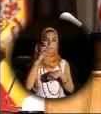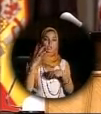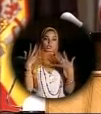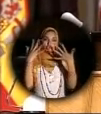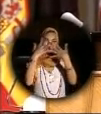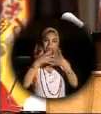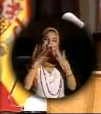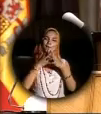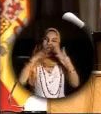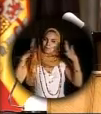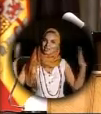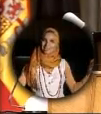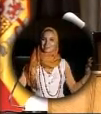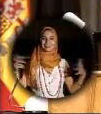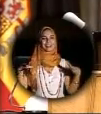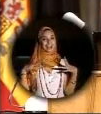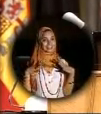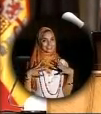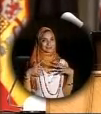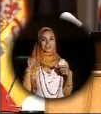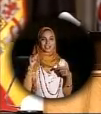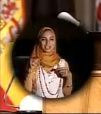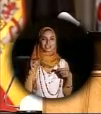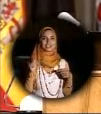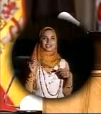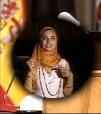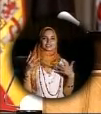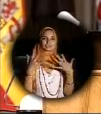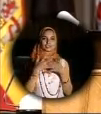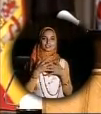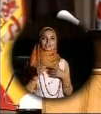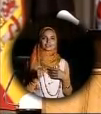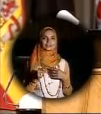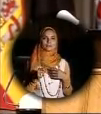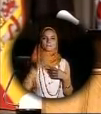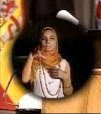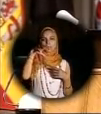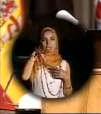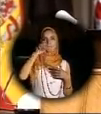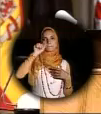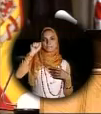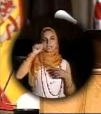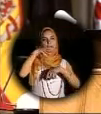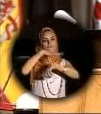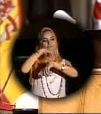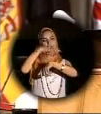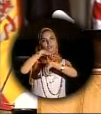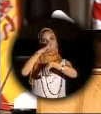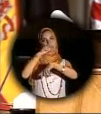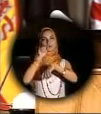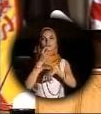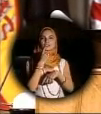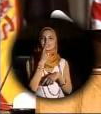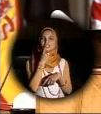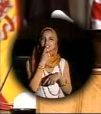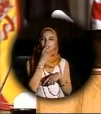huge. It's a software company based in Switzerland, and we have dedicated the past almost 10 years in developing assistive